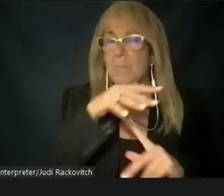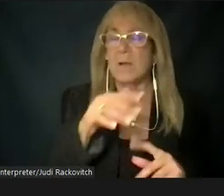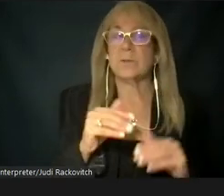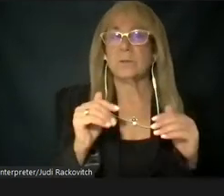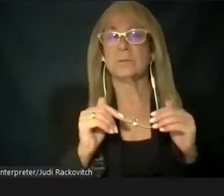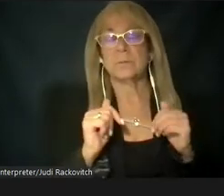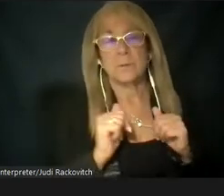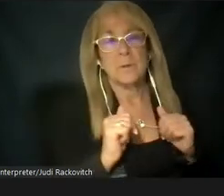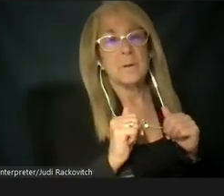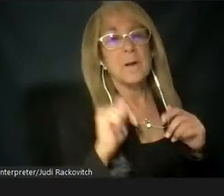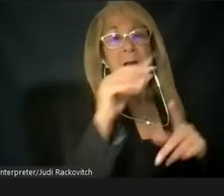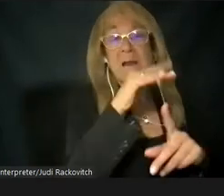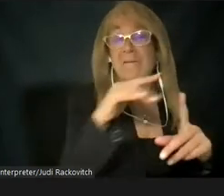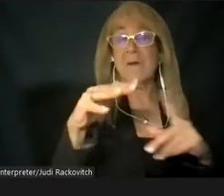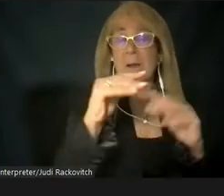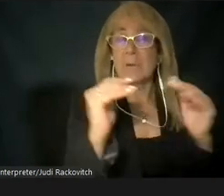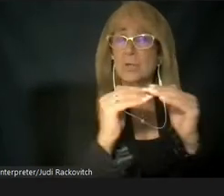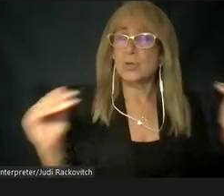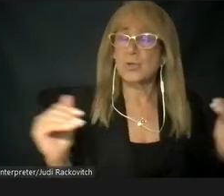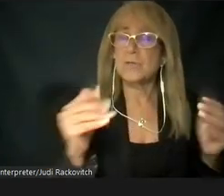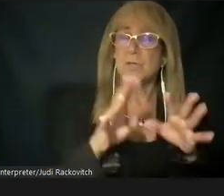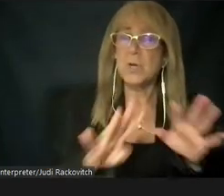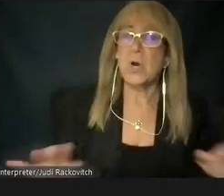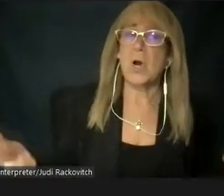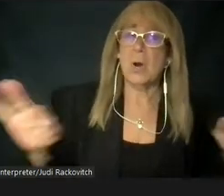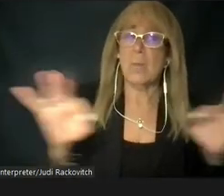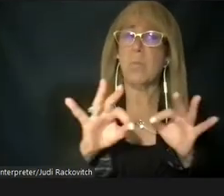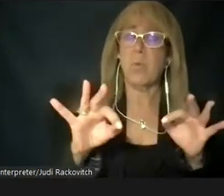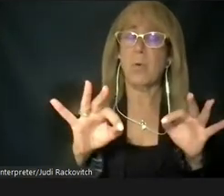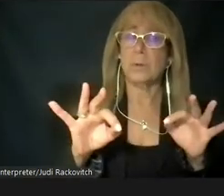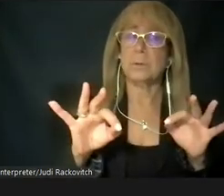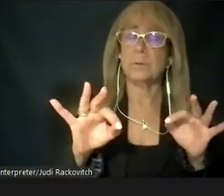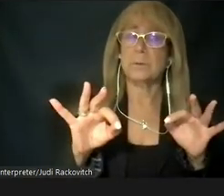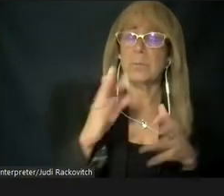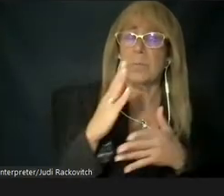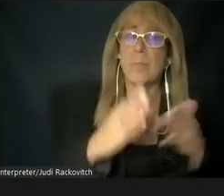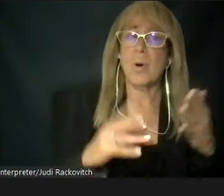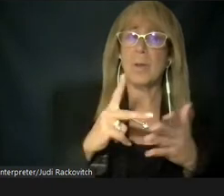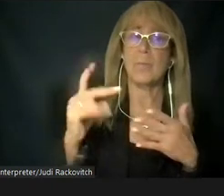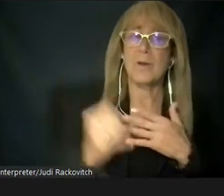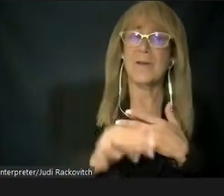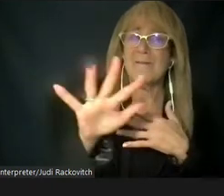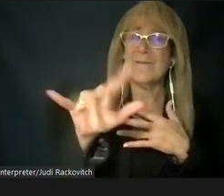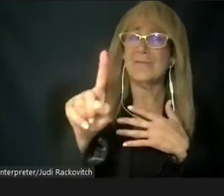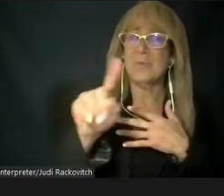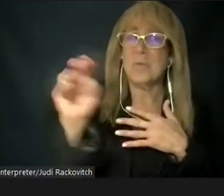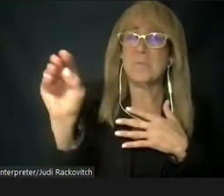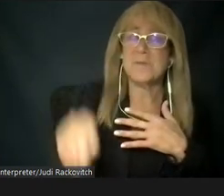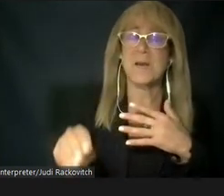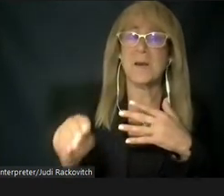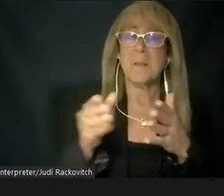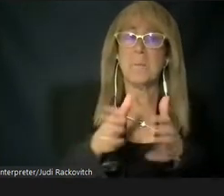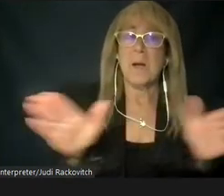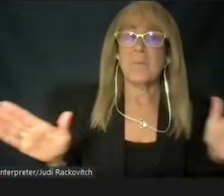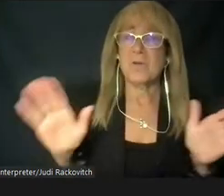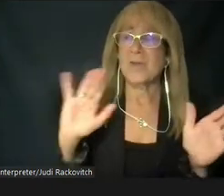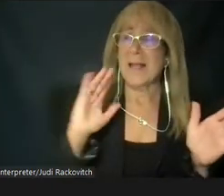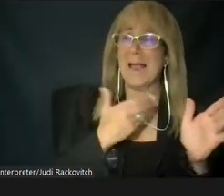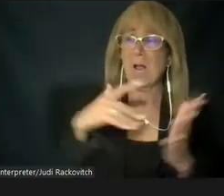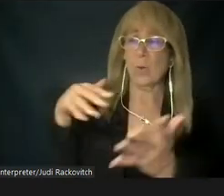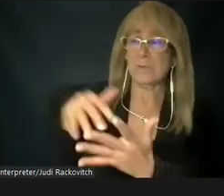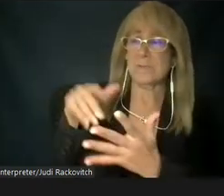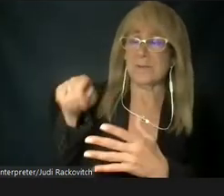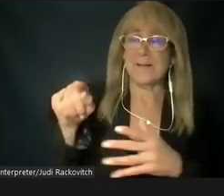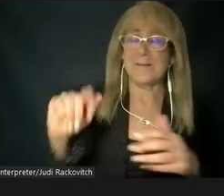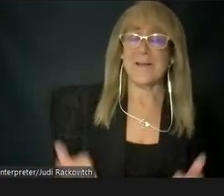Environmental justice is an important consideration for the project. Given that over 51% of the population within our study area lives in environmental